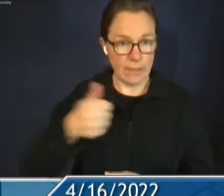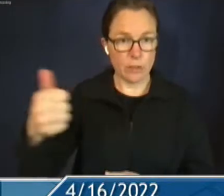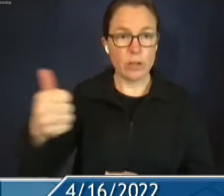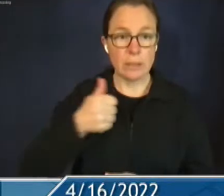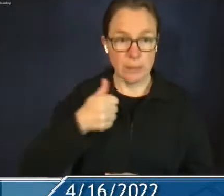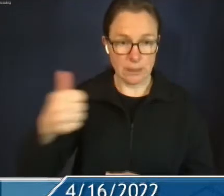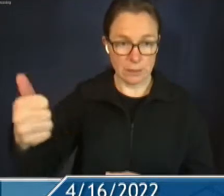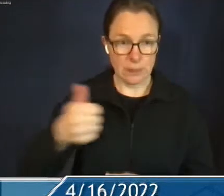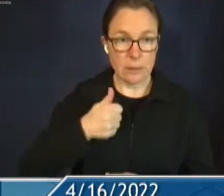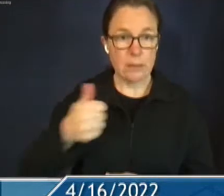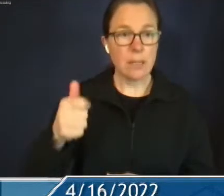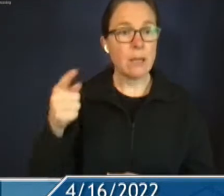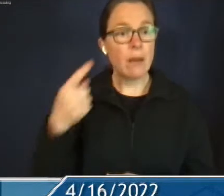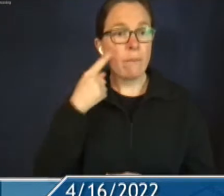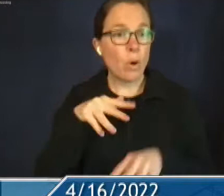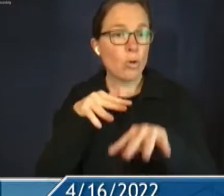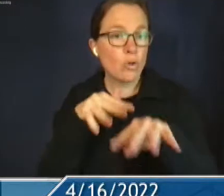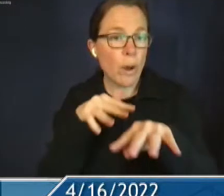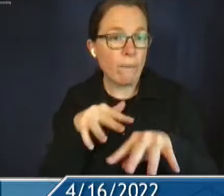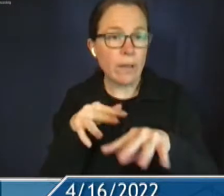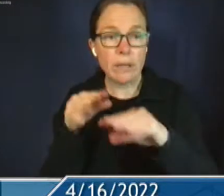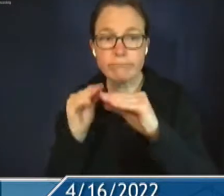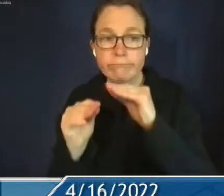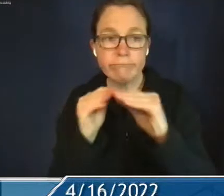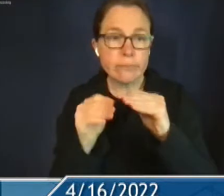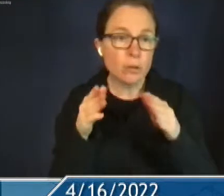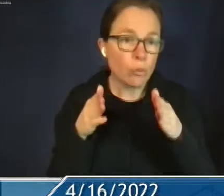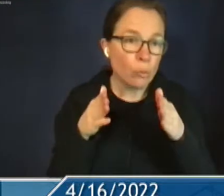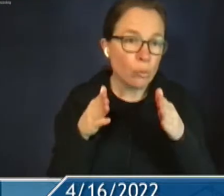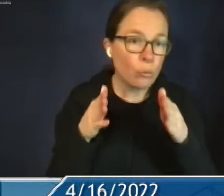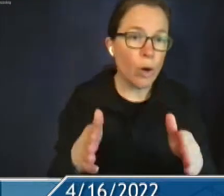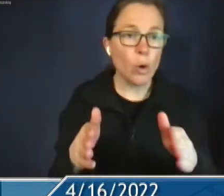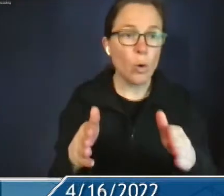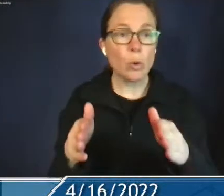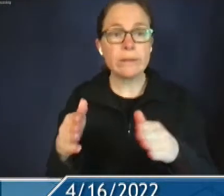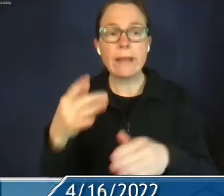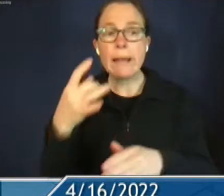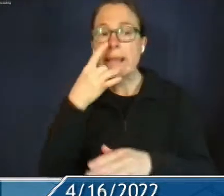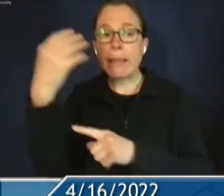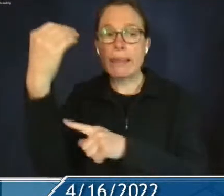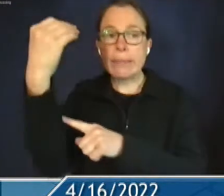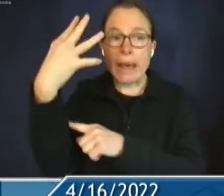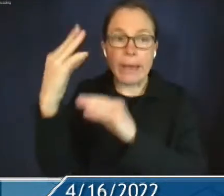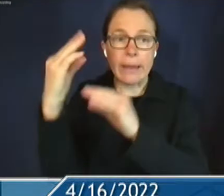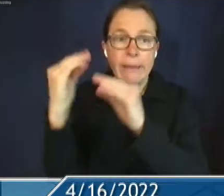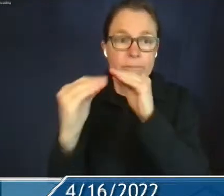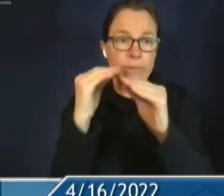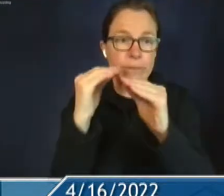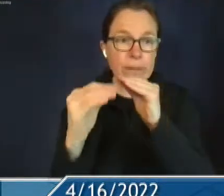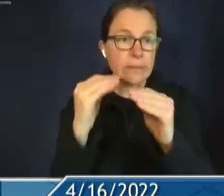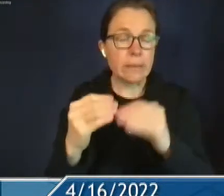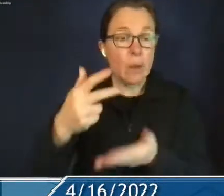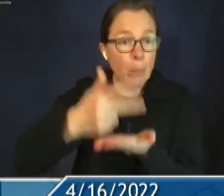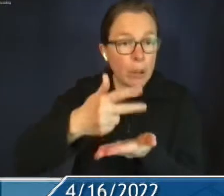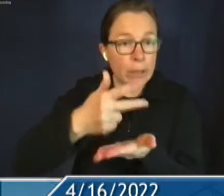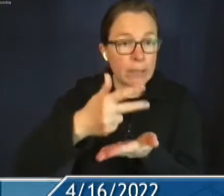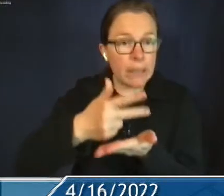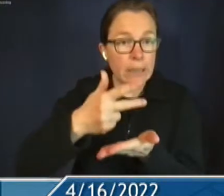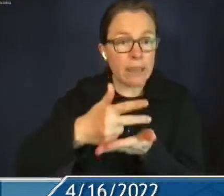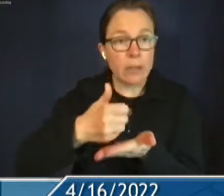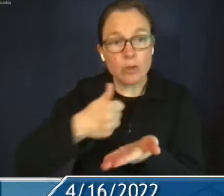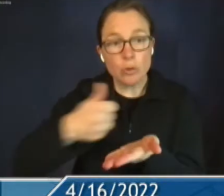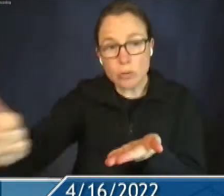provides traffic maintenance of our roads, our traffic signals, parking, streetcar. It does